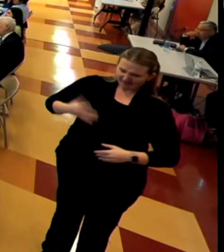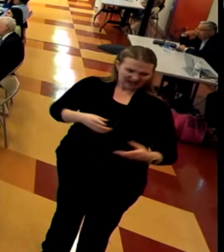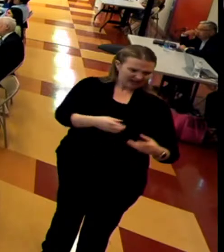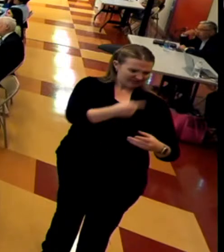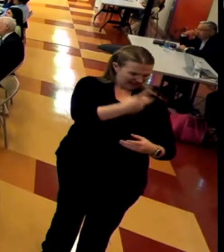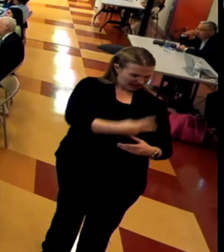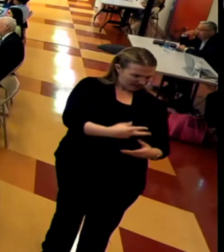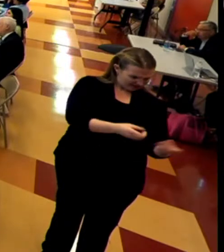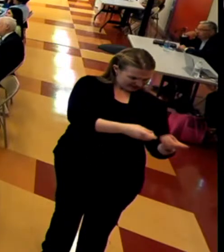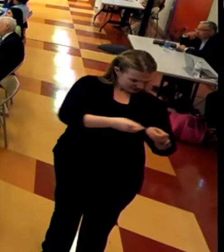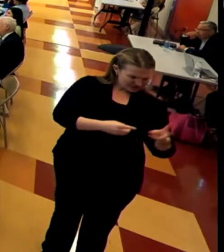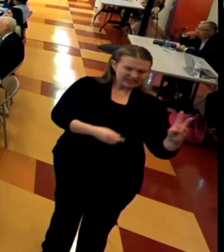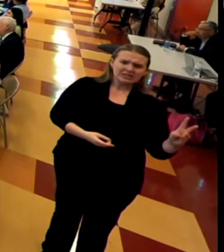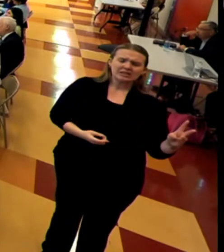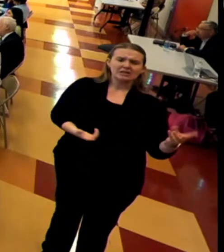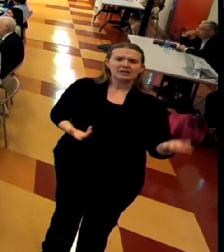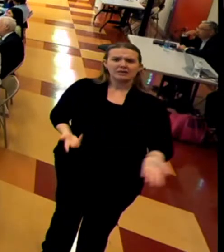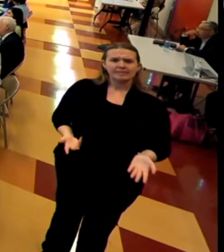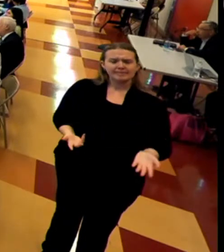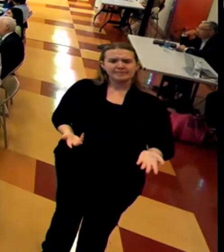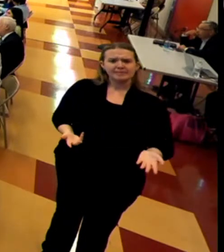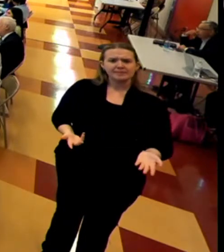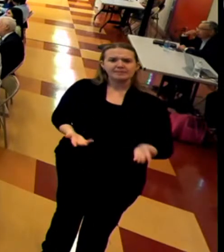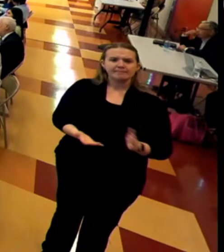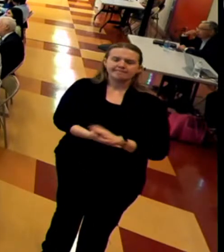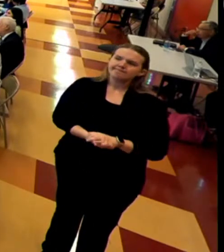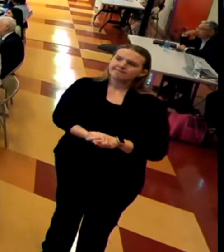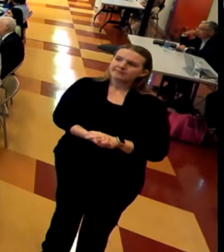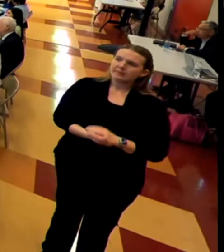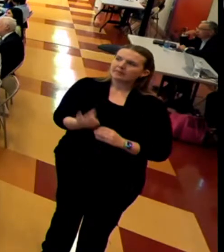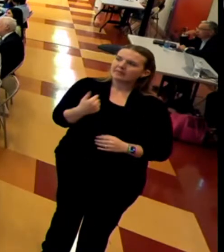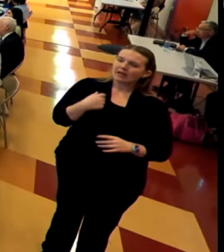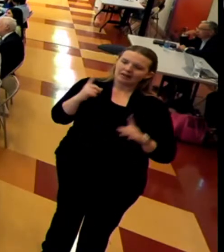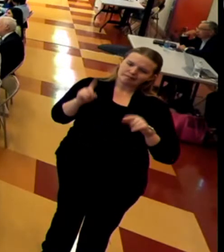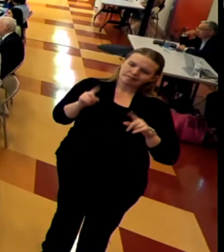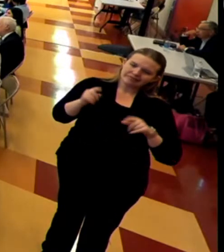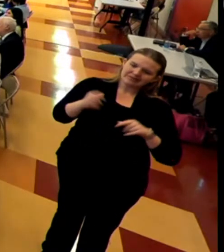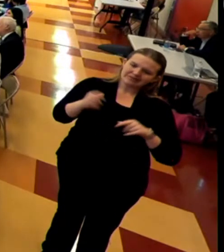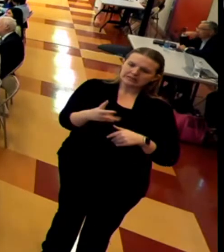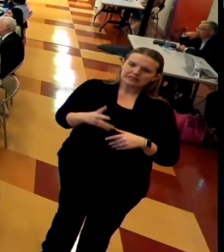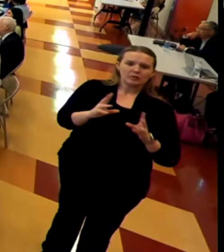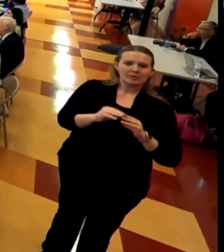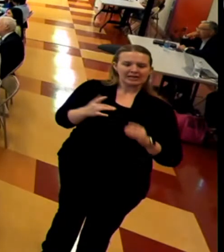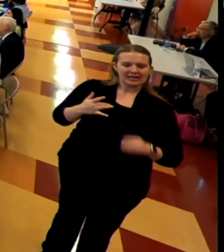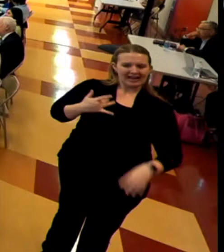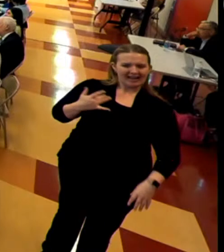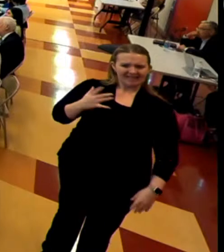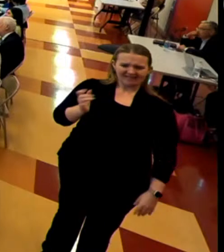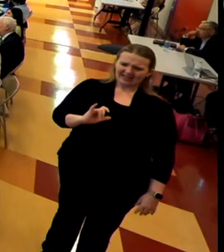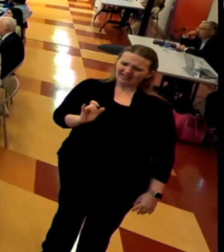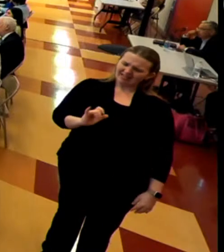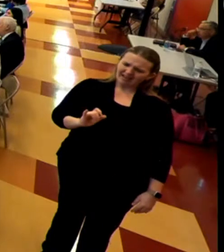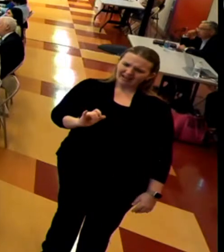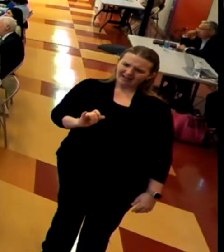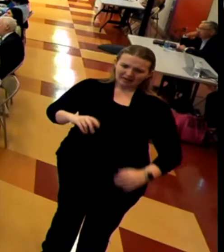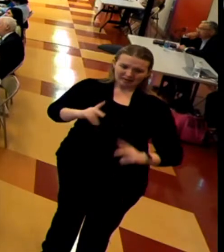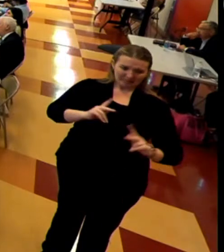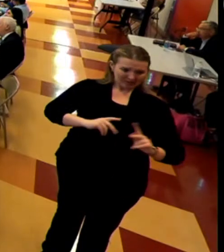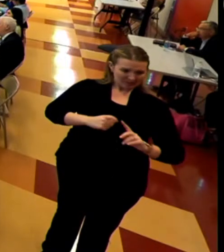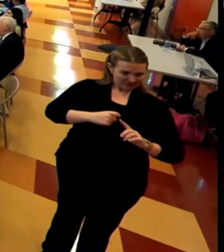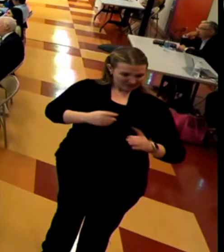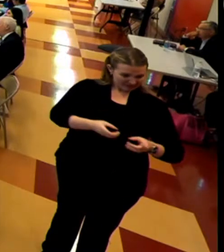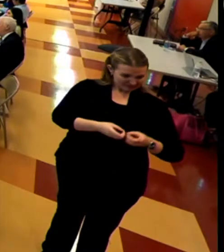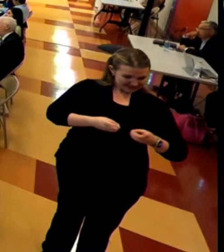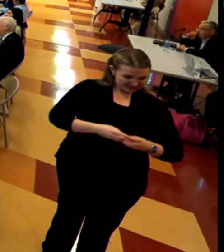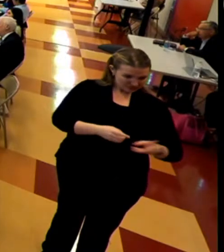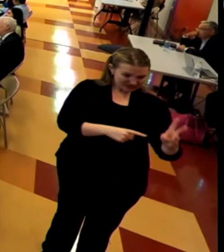6. And I've been to several of these meetings, and I just feel like people from the district, like say from